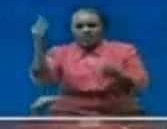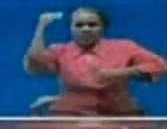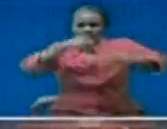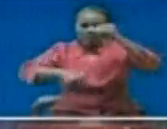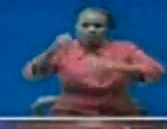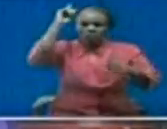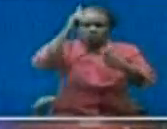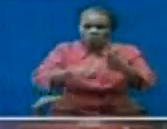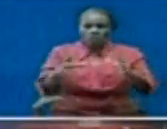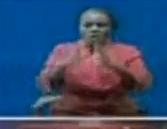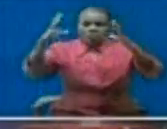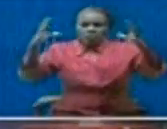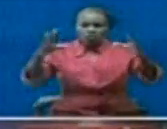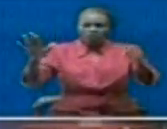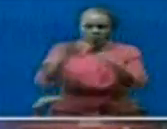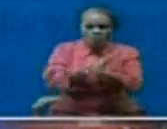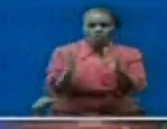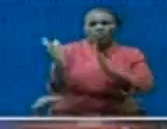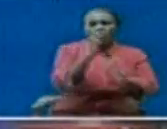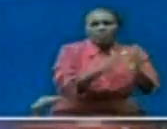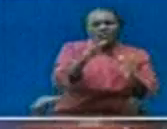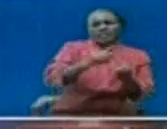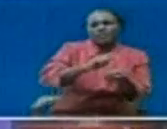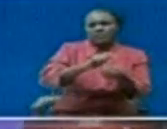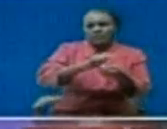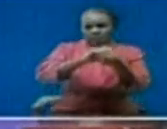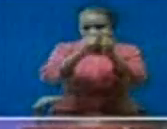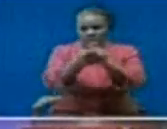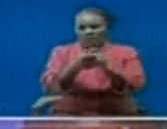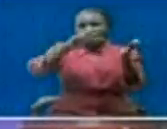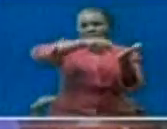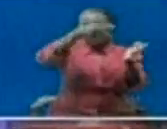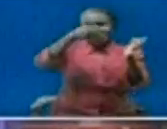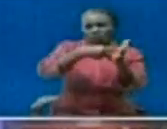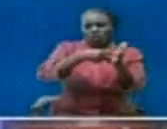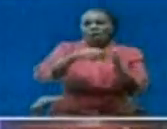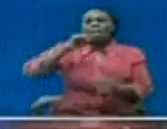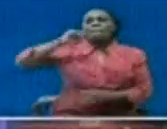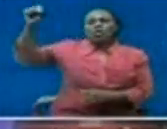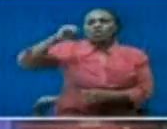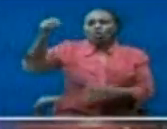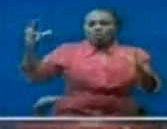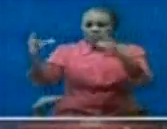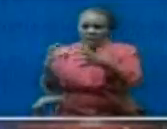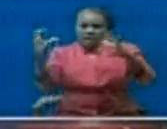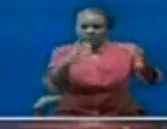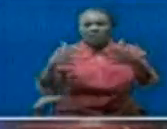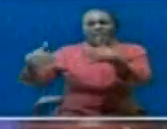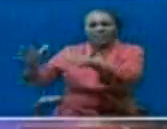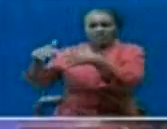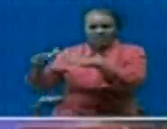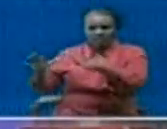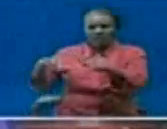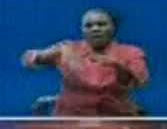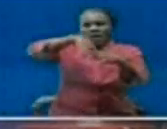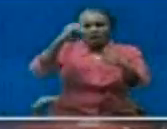that the entire structure underwent a complete revolution. The principles in political parties were left out